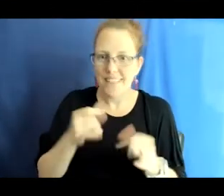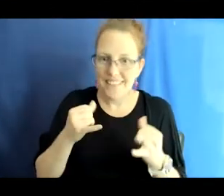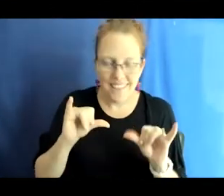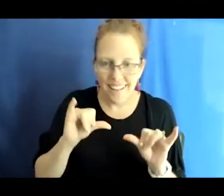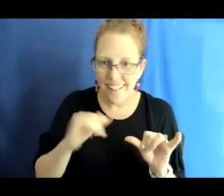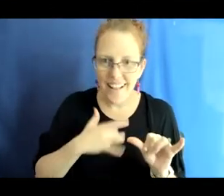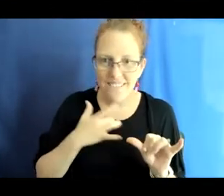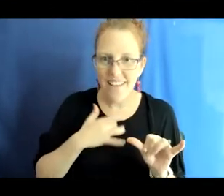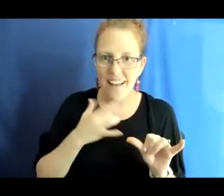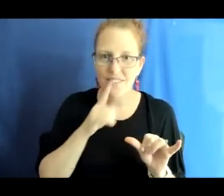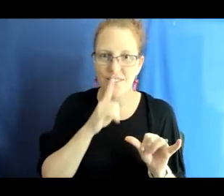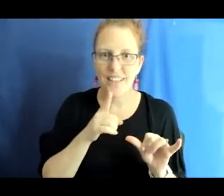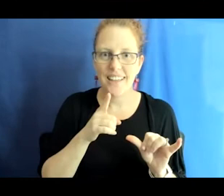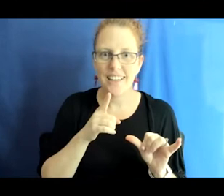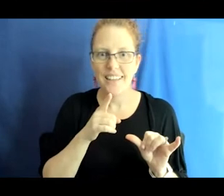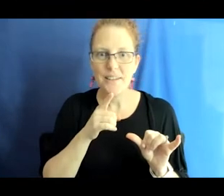I felt that